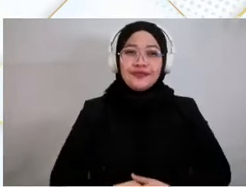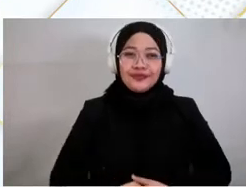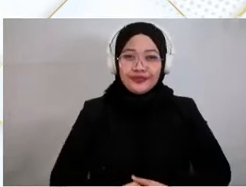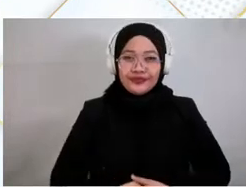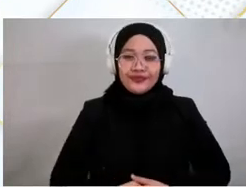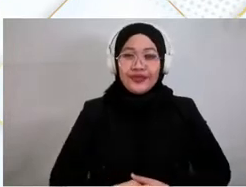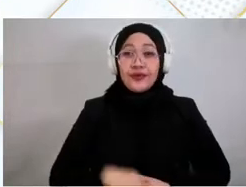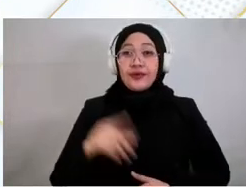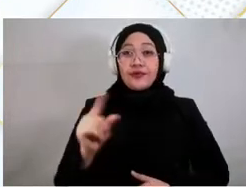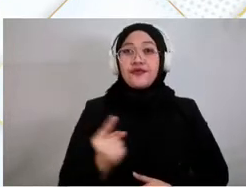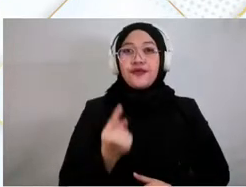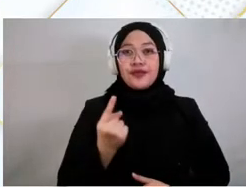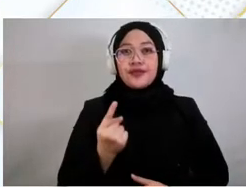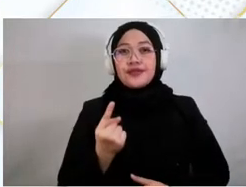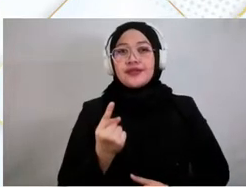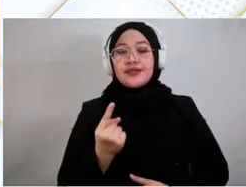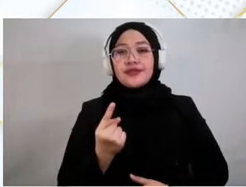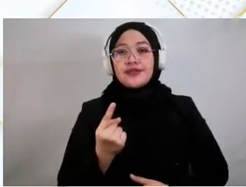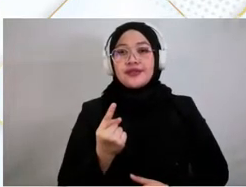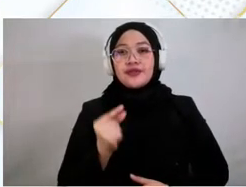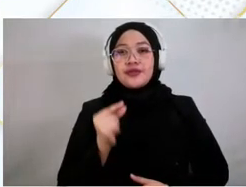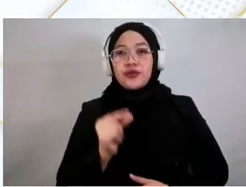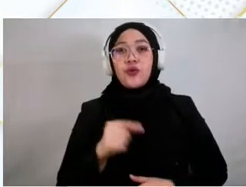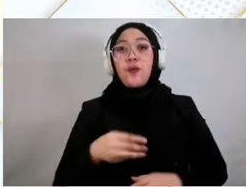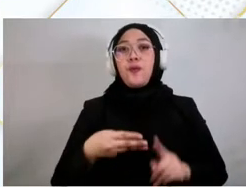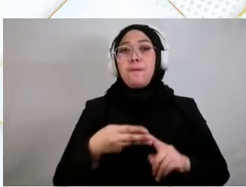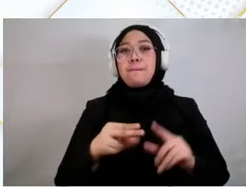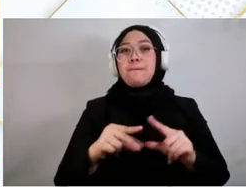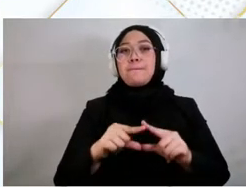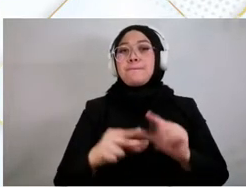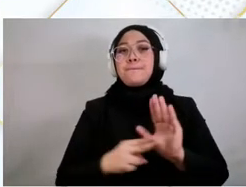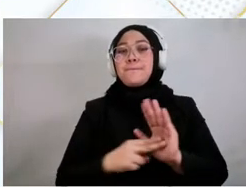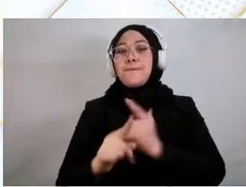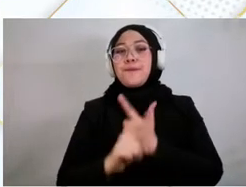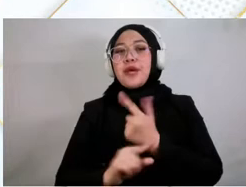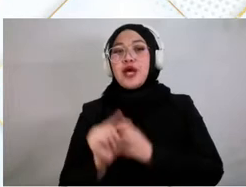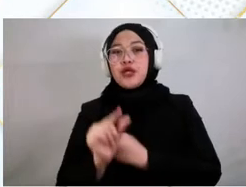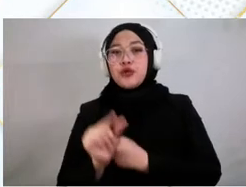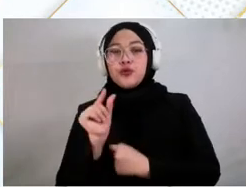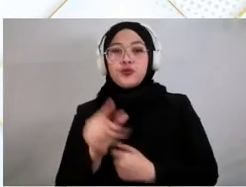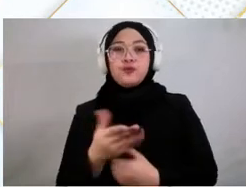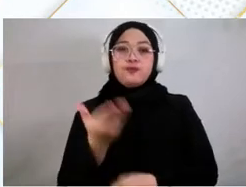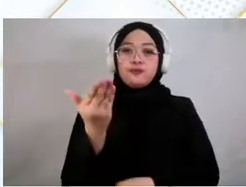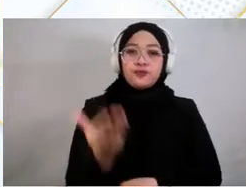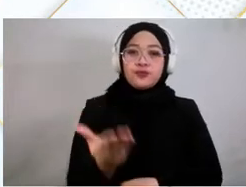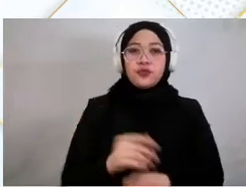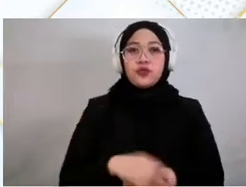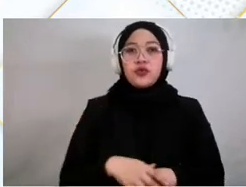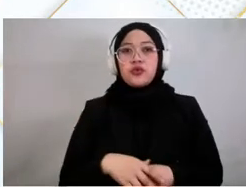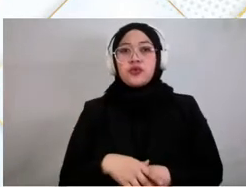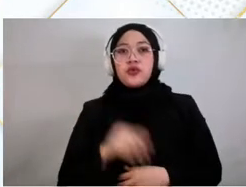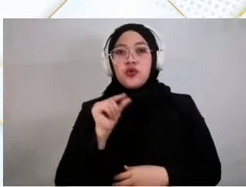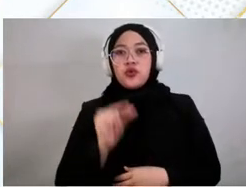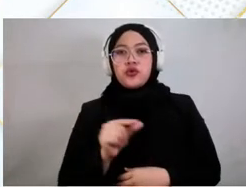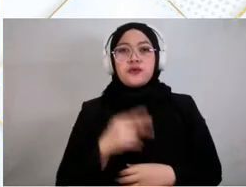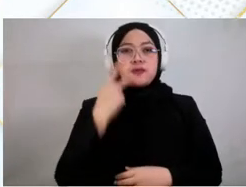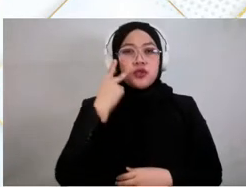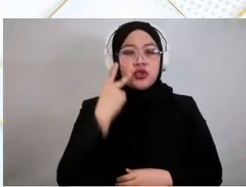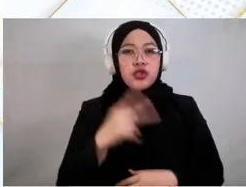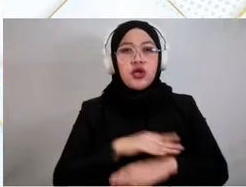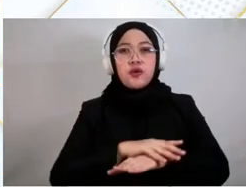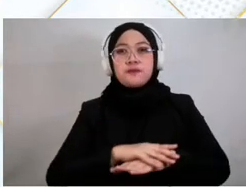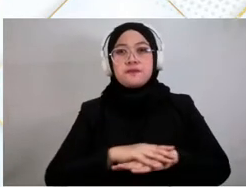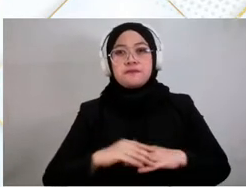I'd like to let Prof. Banyu to start off. About how you see these peacekeeping operations and